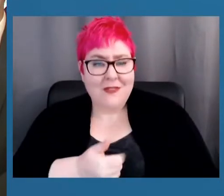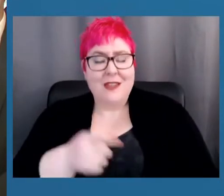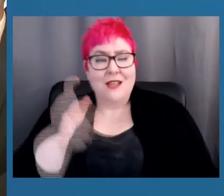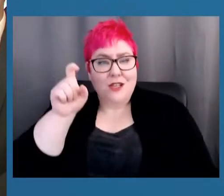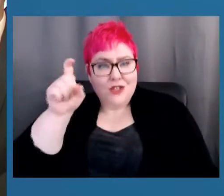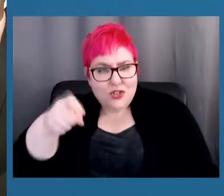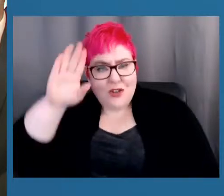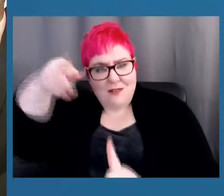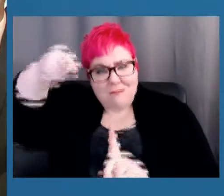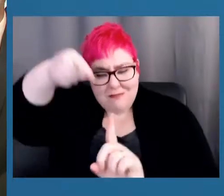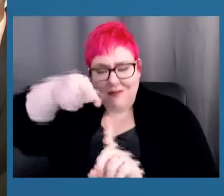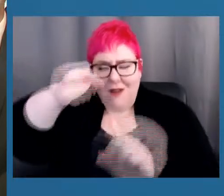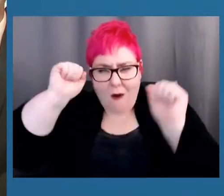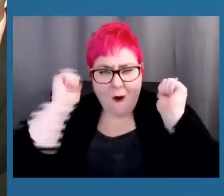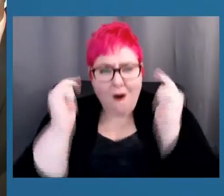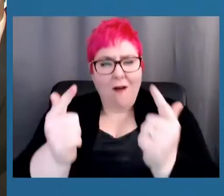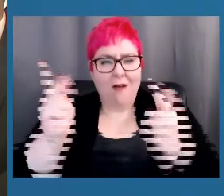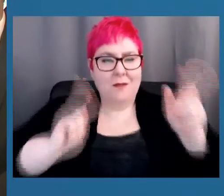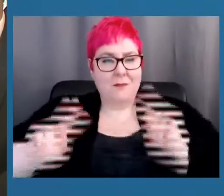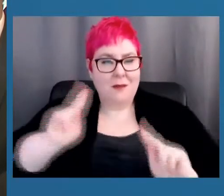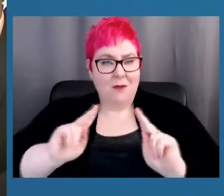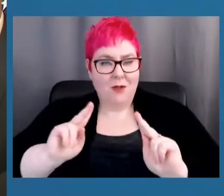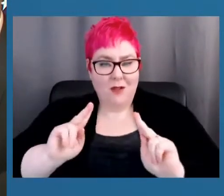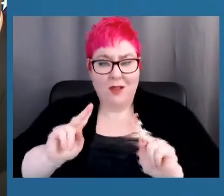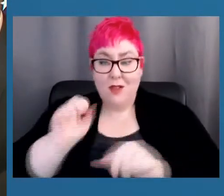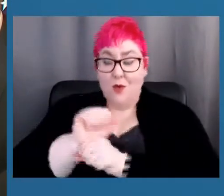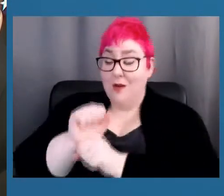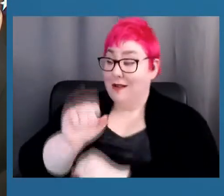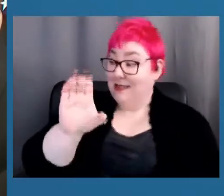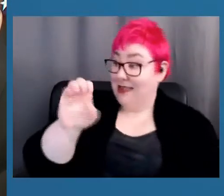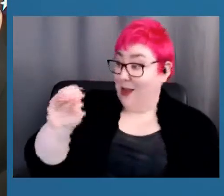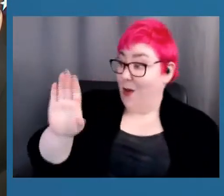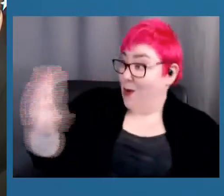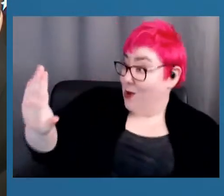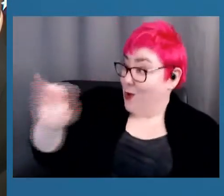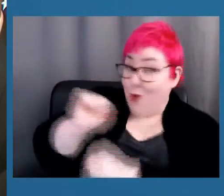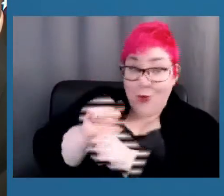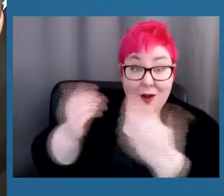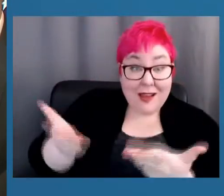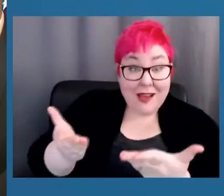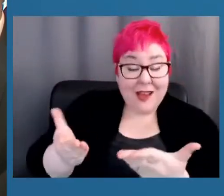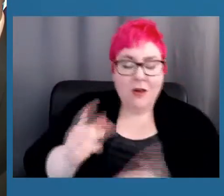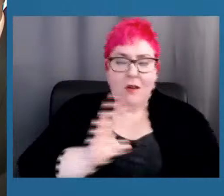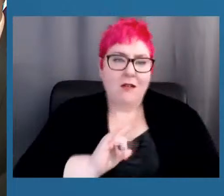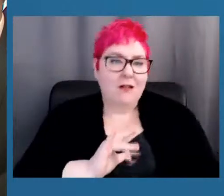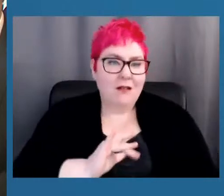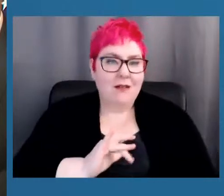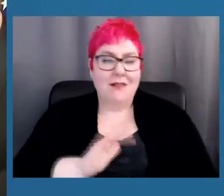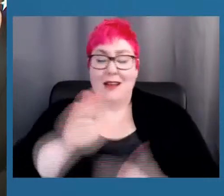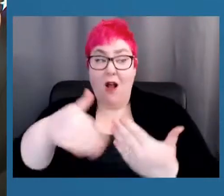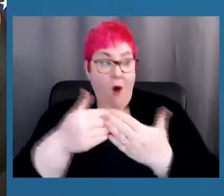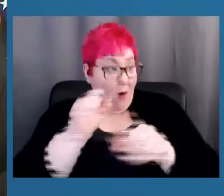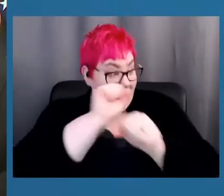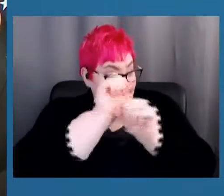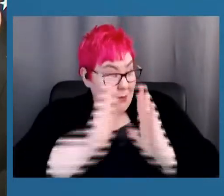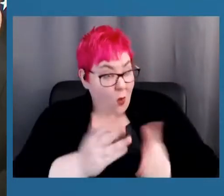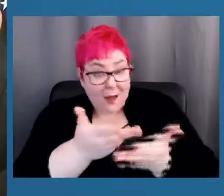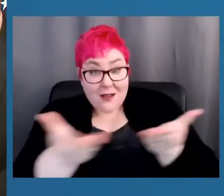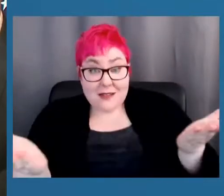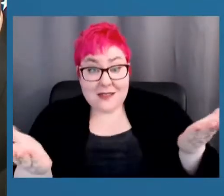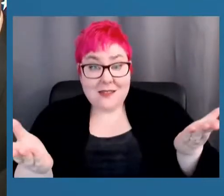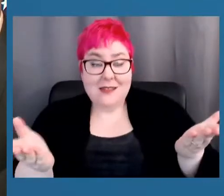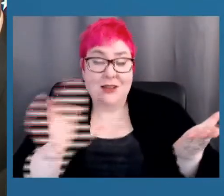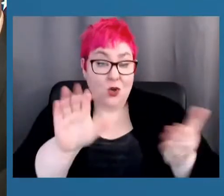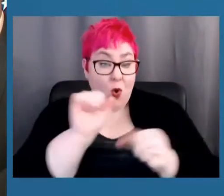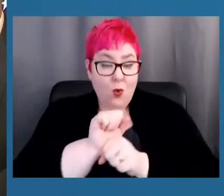human beings. The work, Mr. CEO, that you're doing here at St. Mary's and all of the employees here, it just